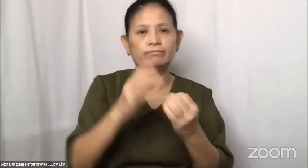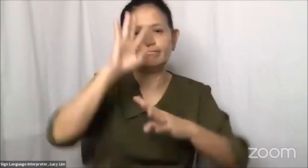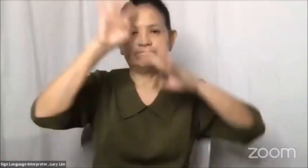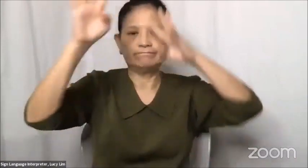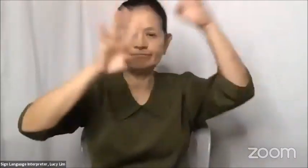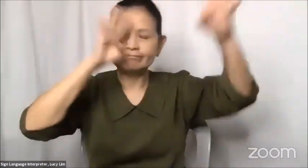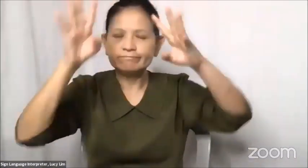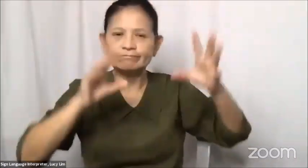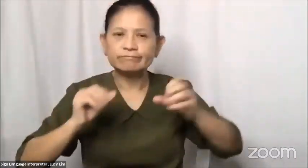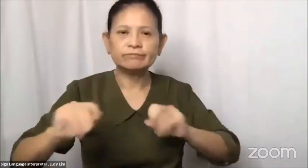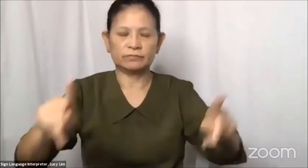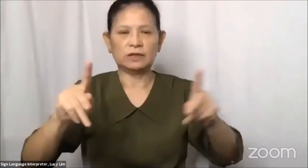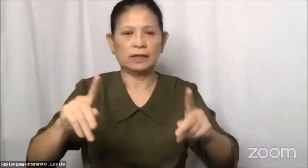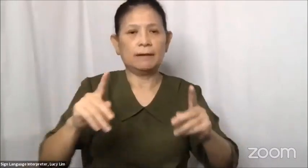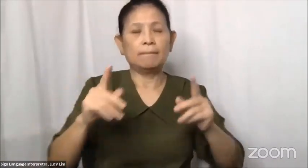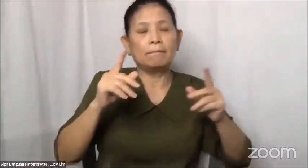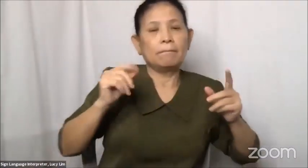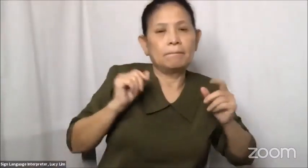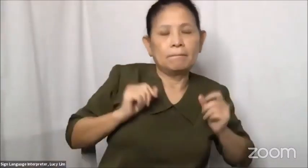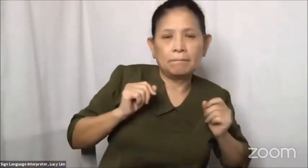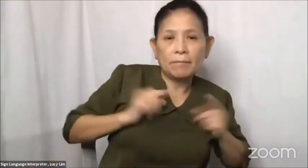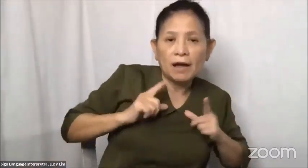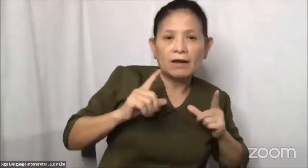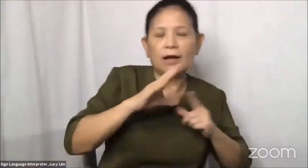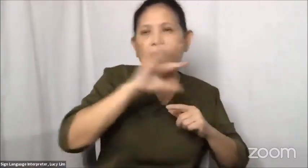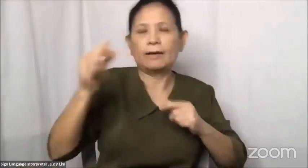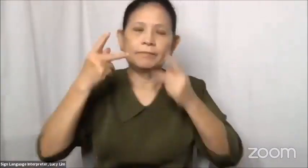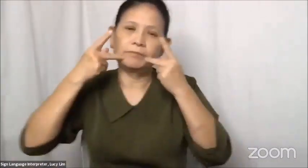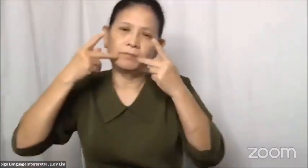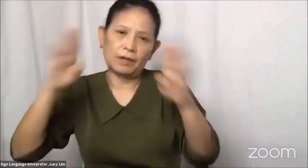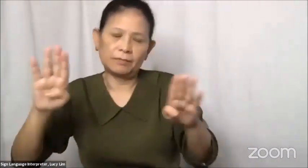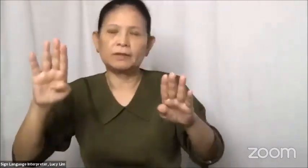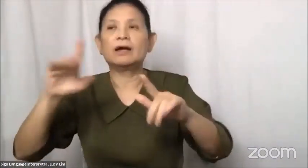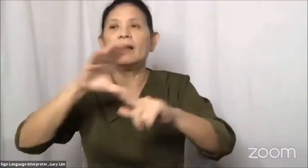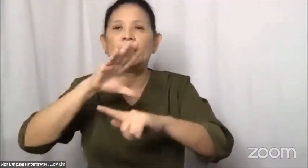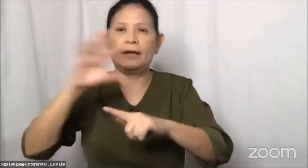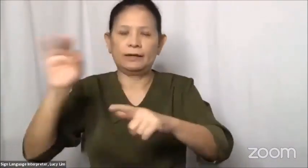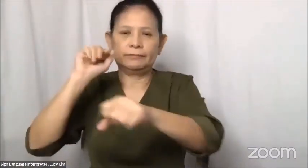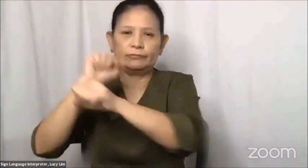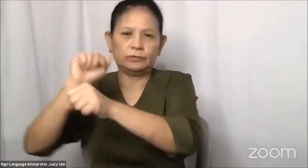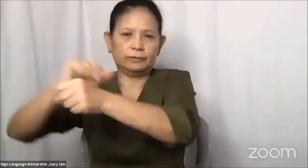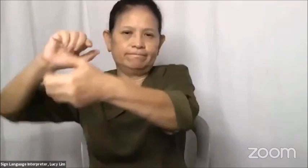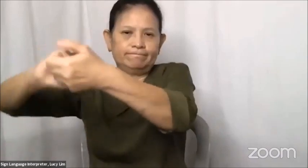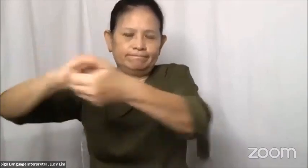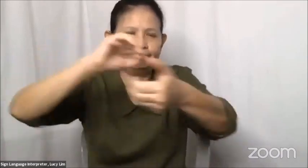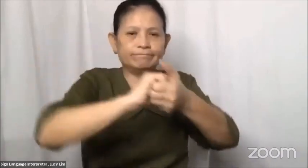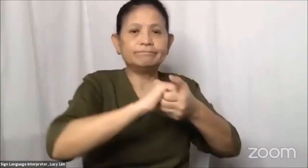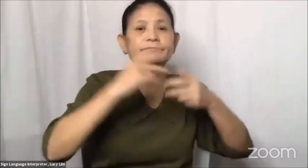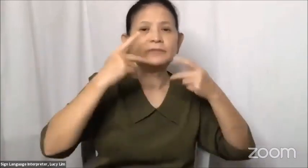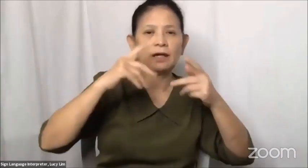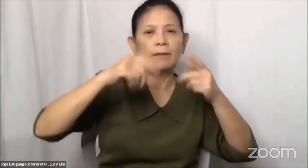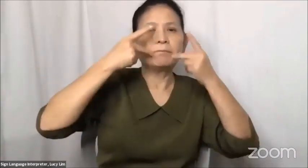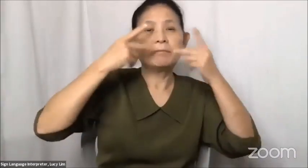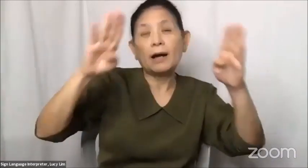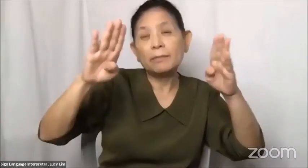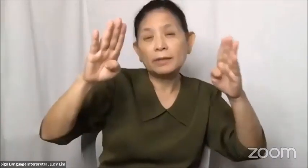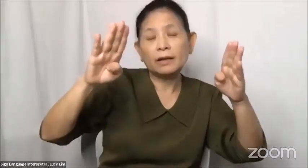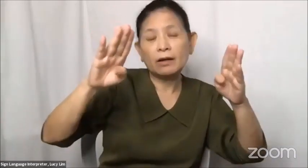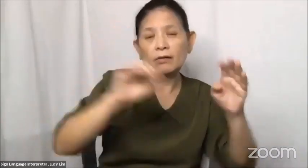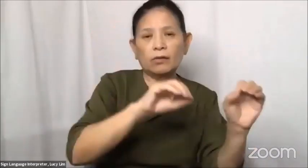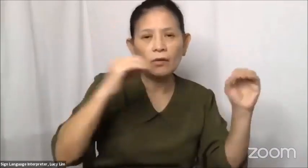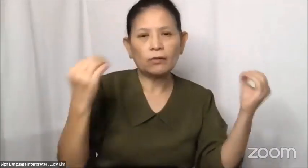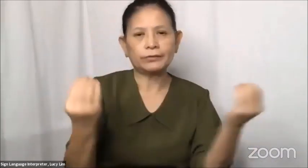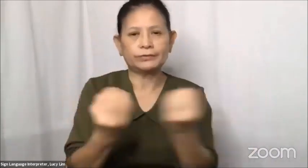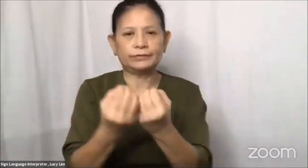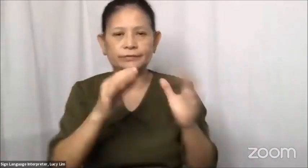the public and private sector. We are linking with different corporate organizations, with public organizations, but to some